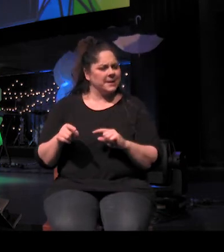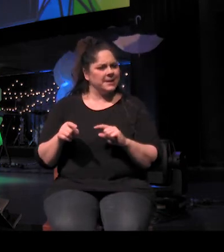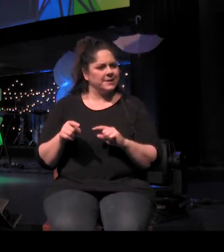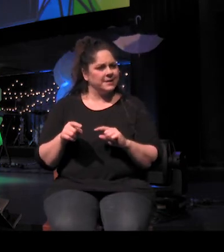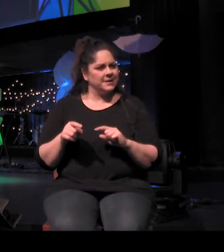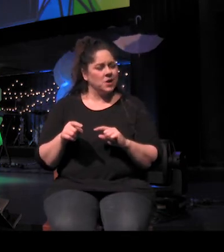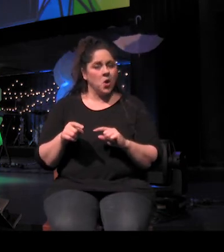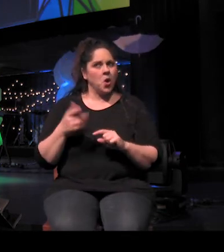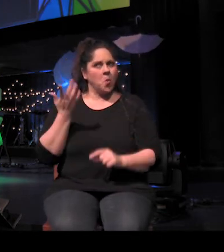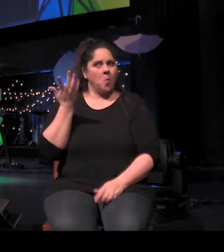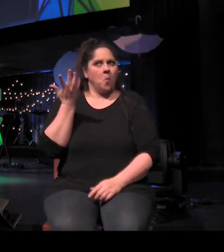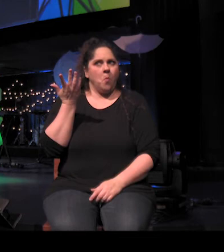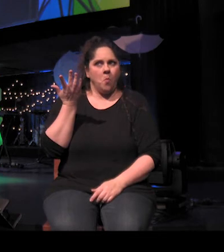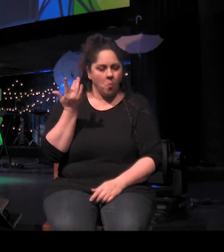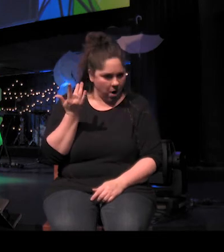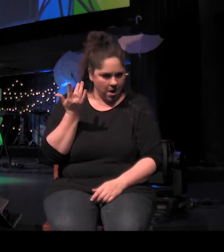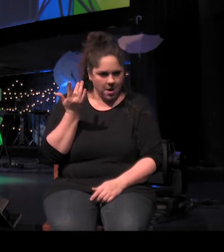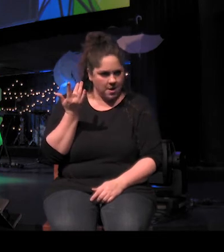And why do we do it?